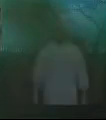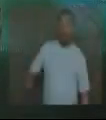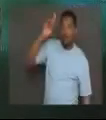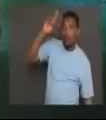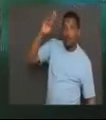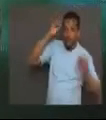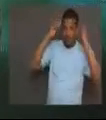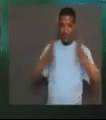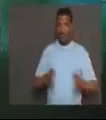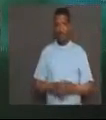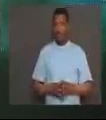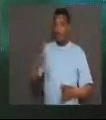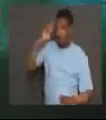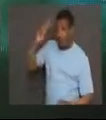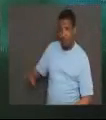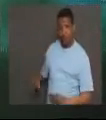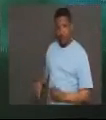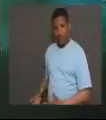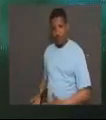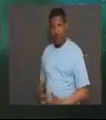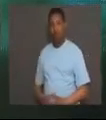Hello, teacher. Hello, students.